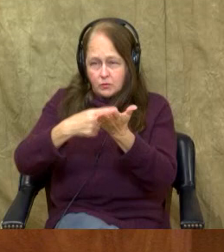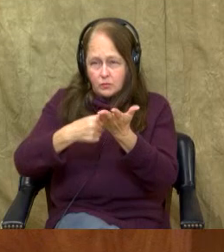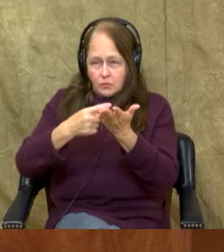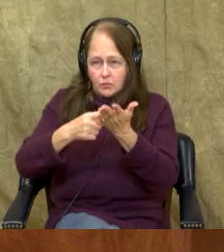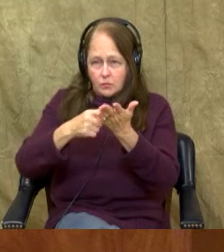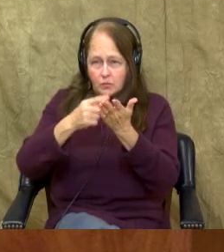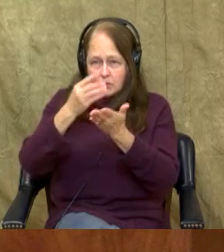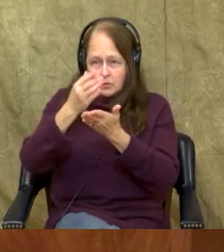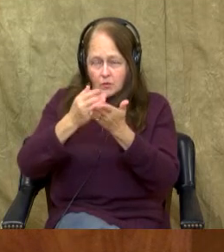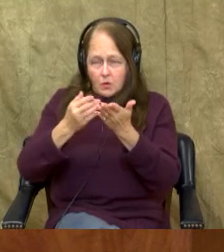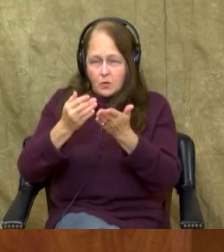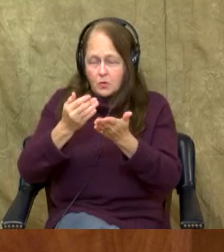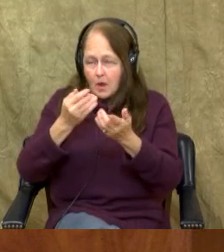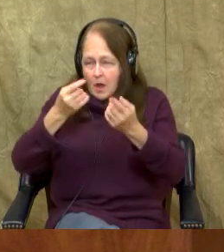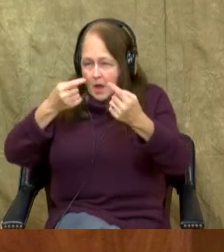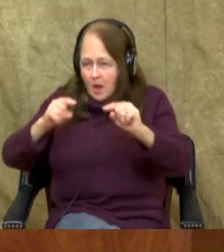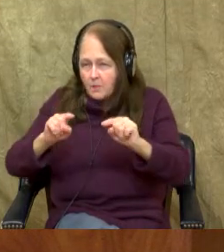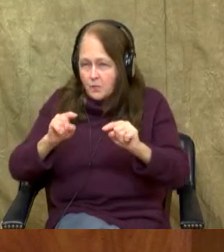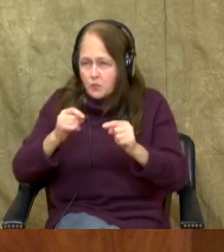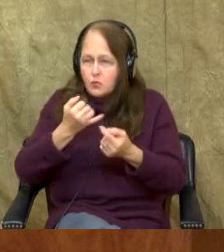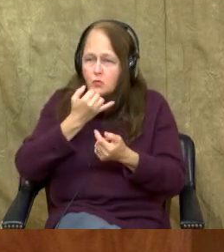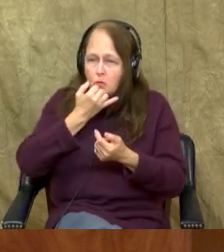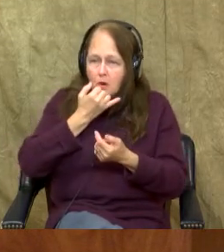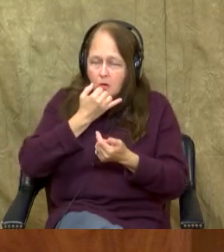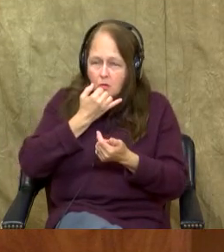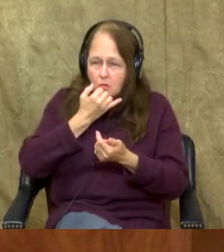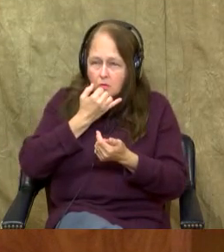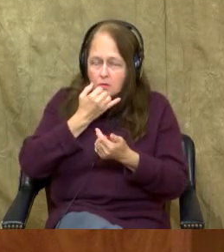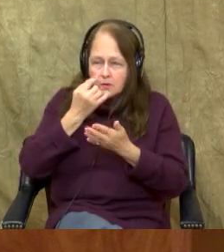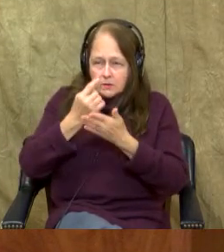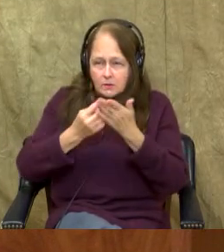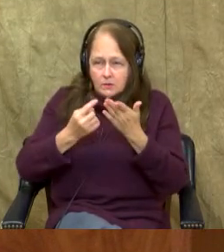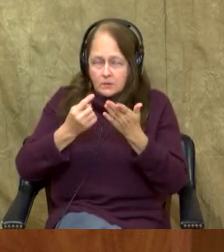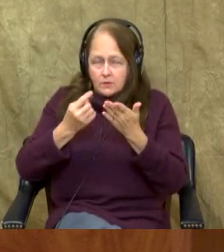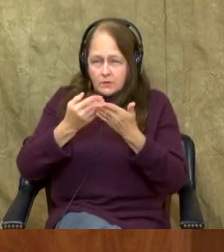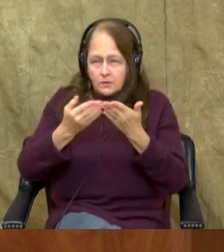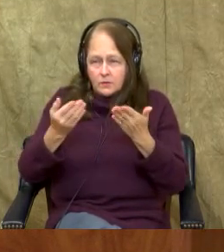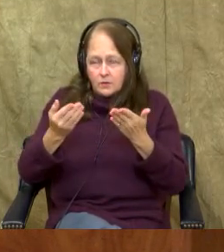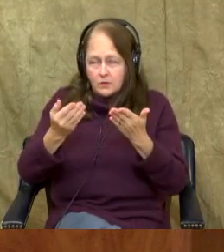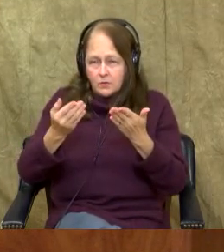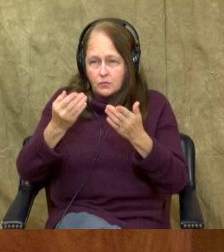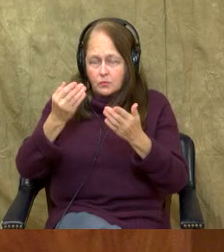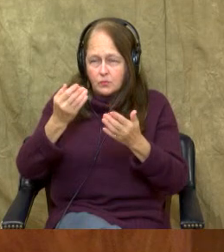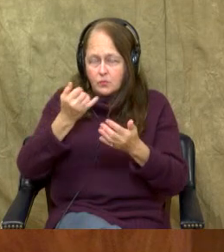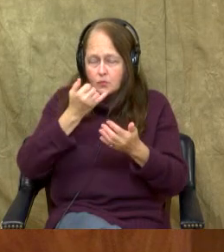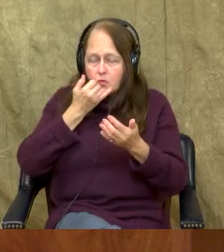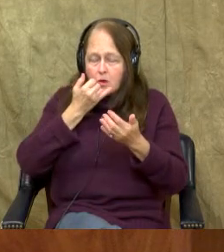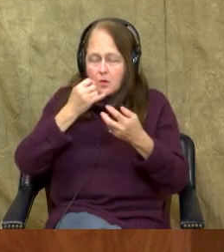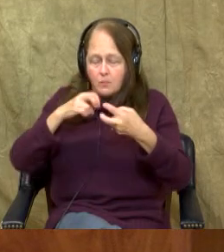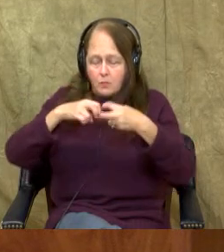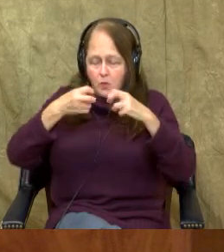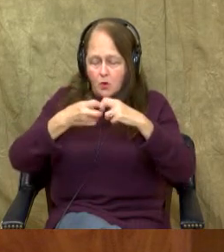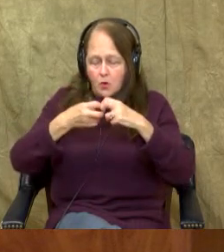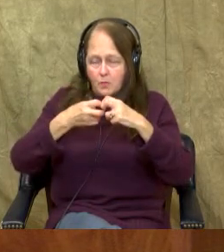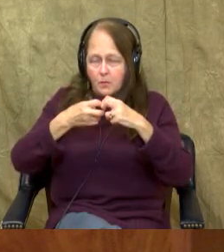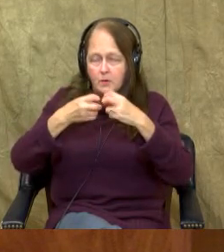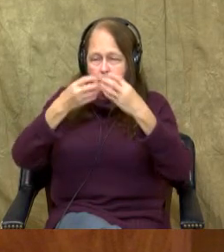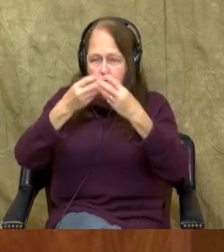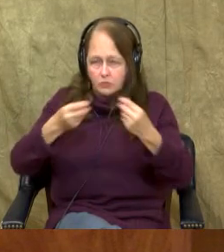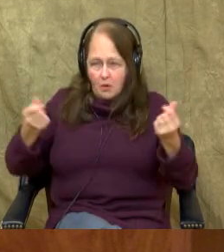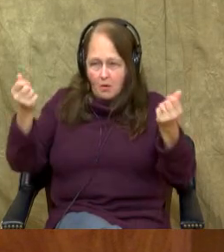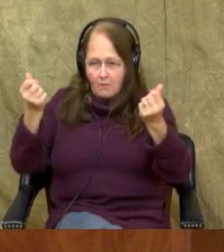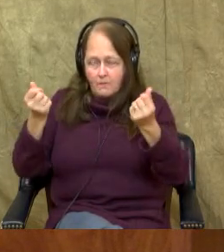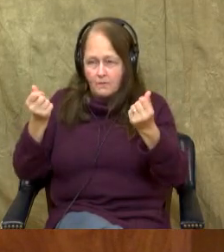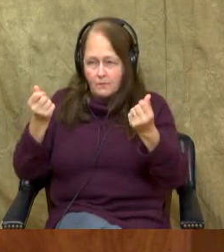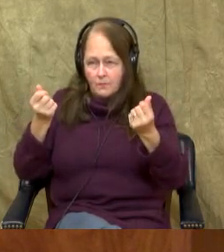this is when something goes wrong, and then something that wrong, the problem, the conflict is solved.